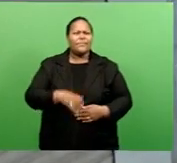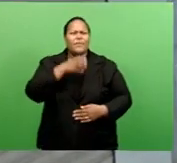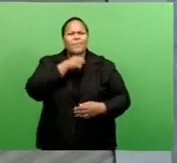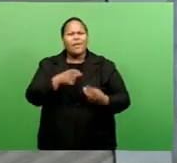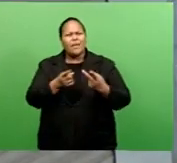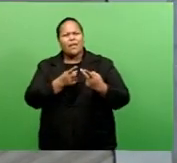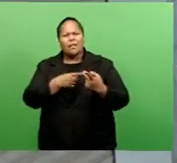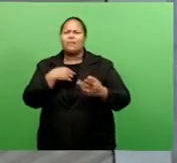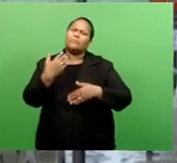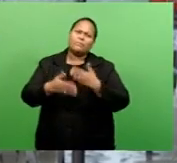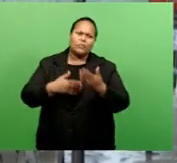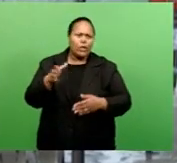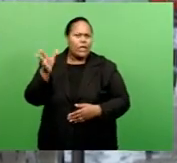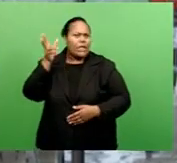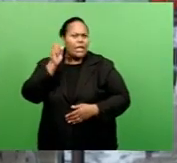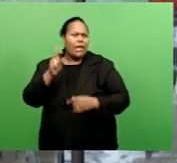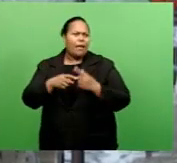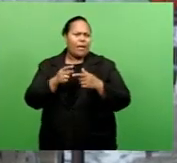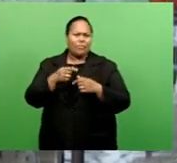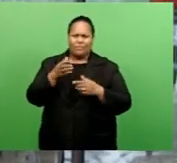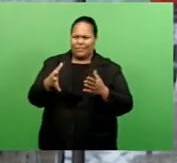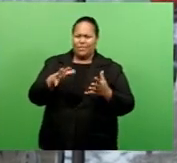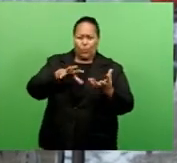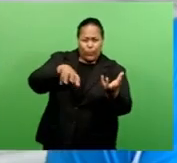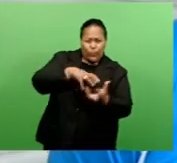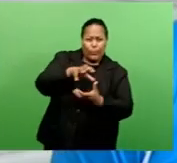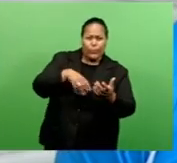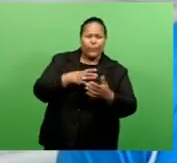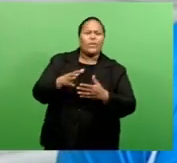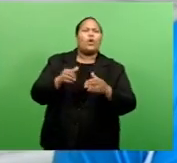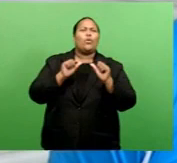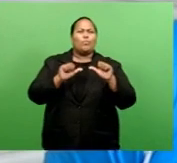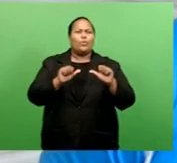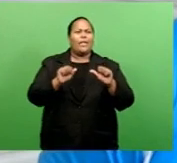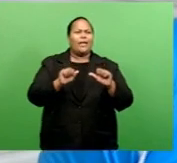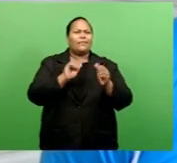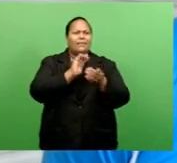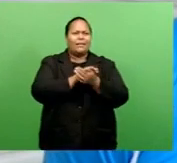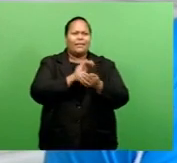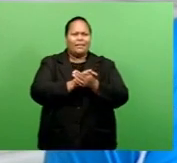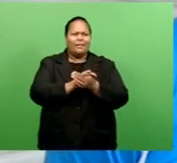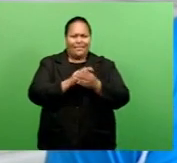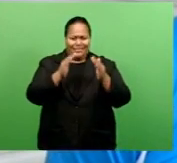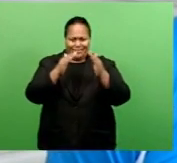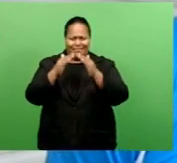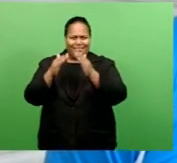impending cyclone, he secured his cover stall at the Lami market and his home. In Lami, it's only the